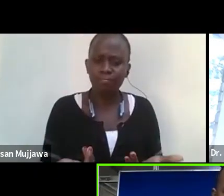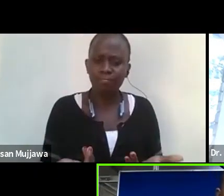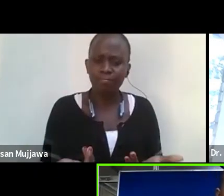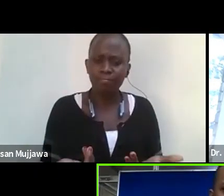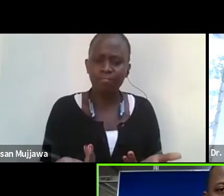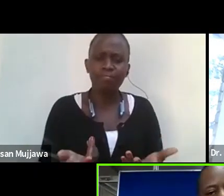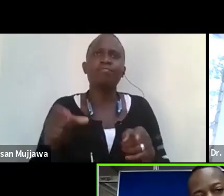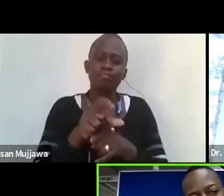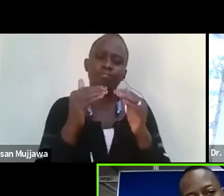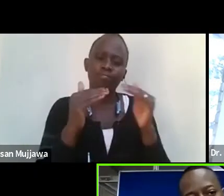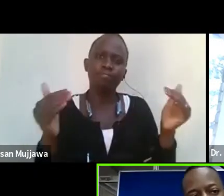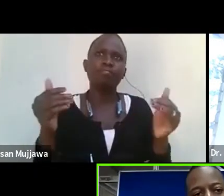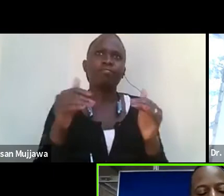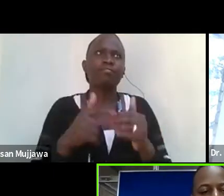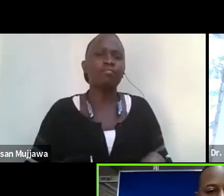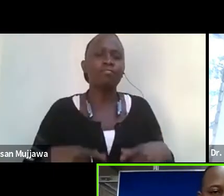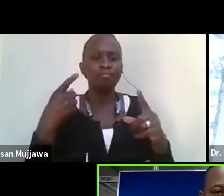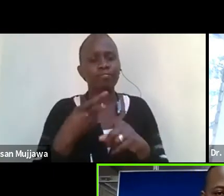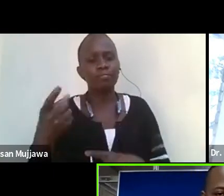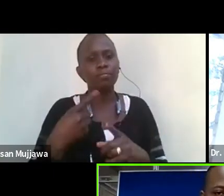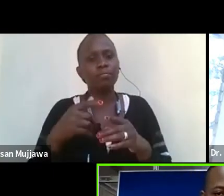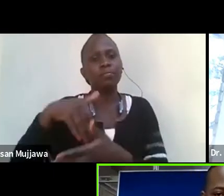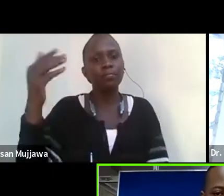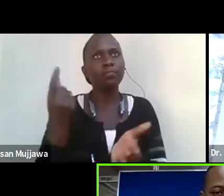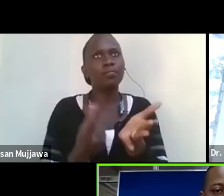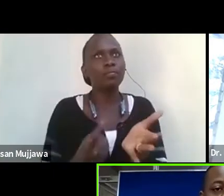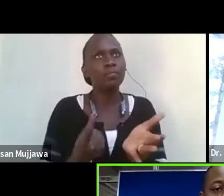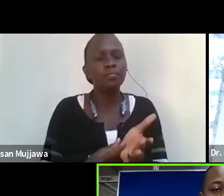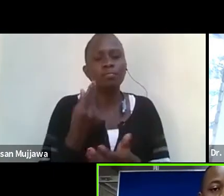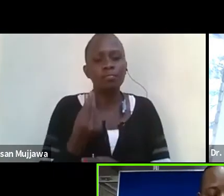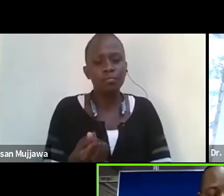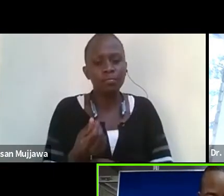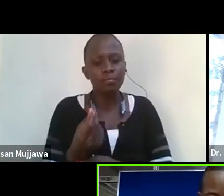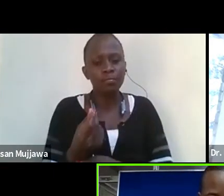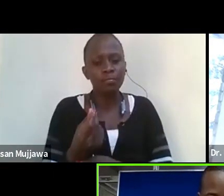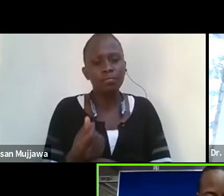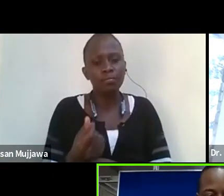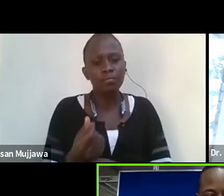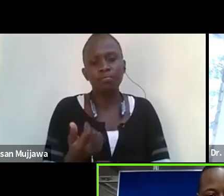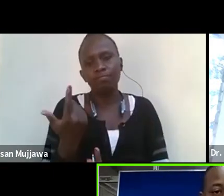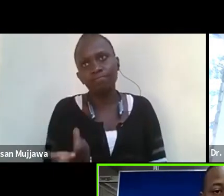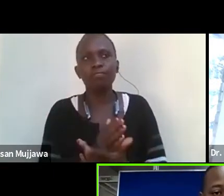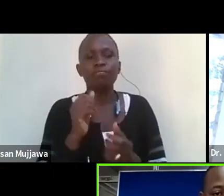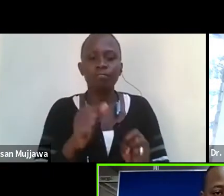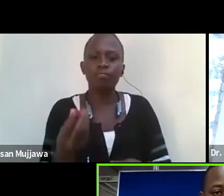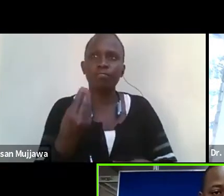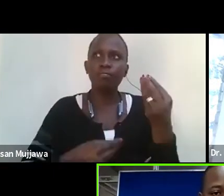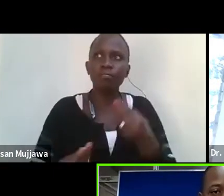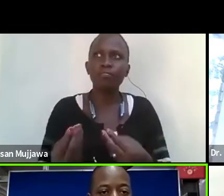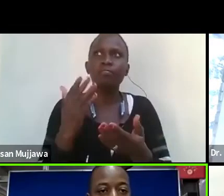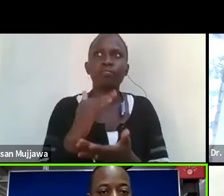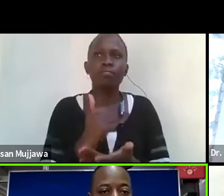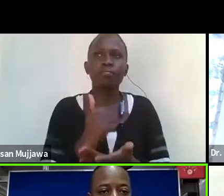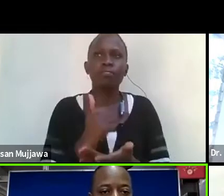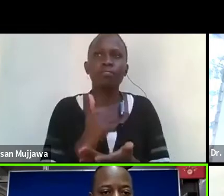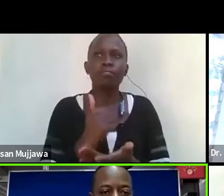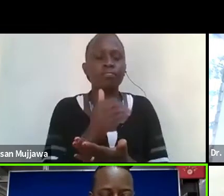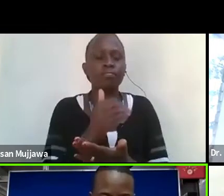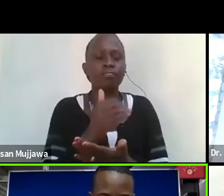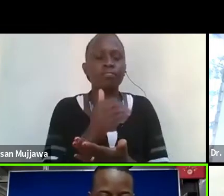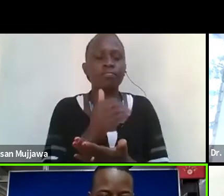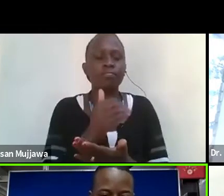around Kampala. But outside Uganda, other than the logistical challenges, at least you're able to sell, because in some markets, COVID is not